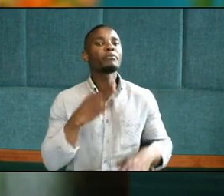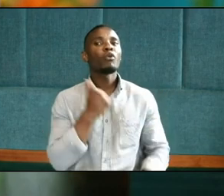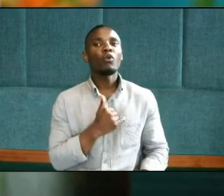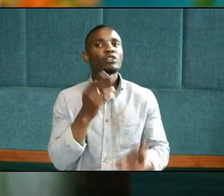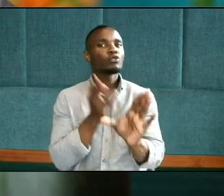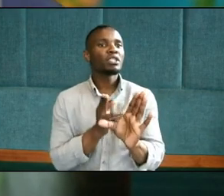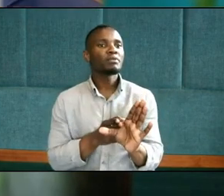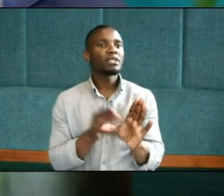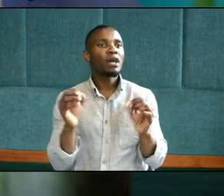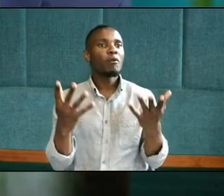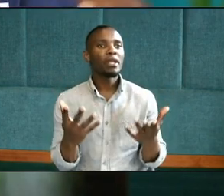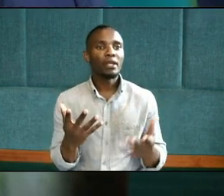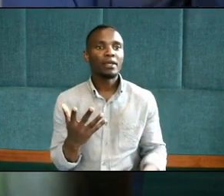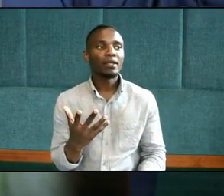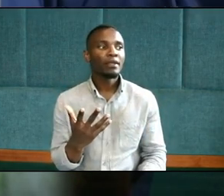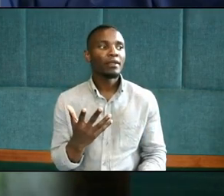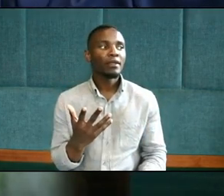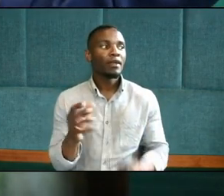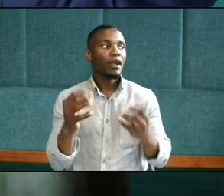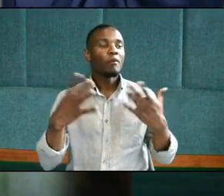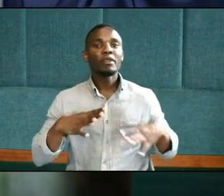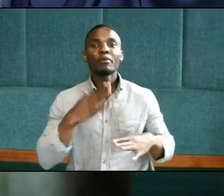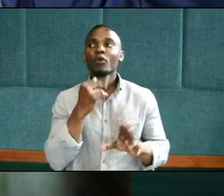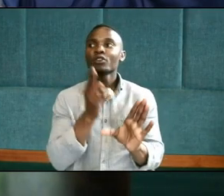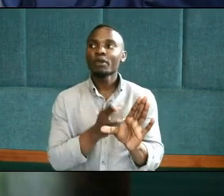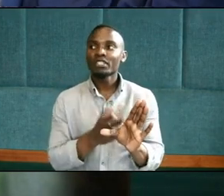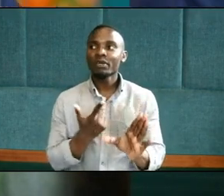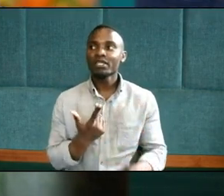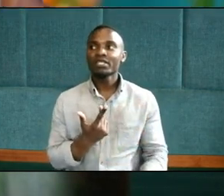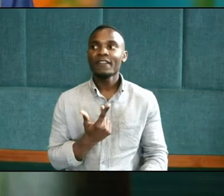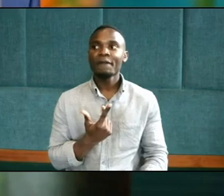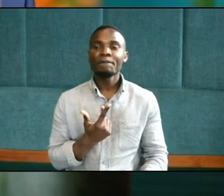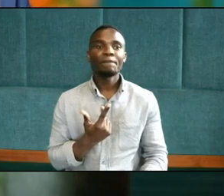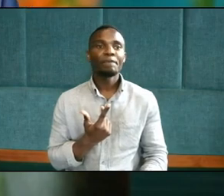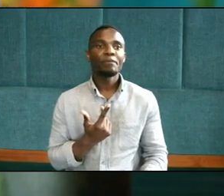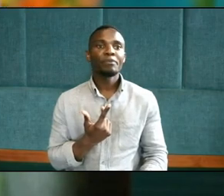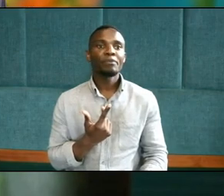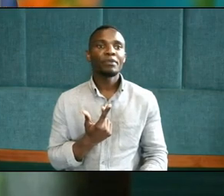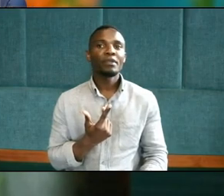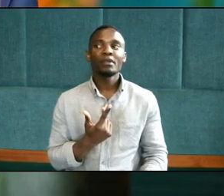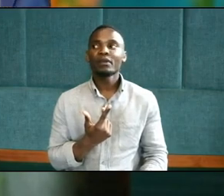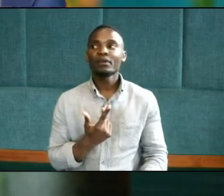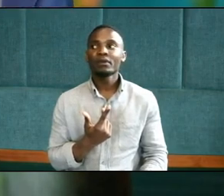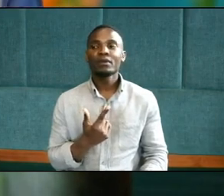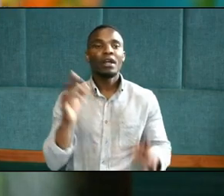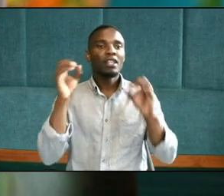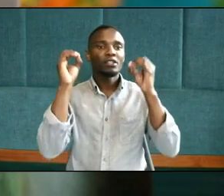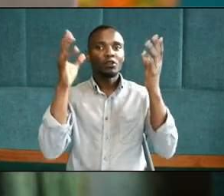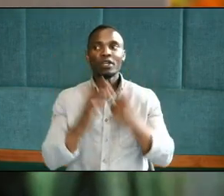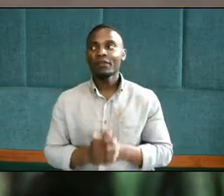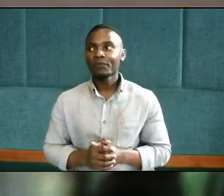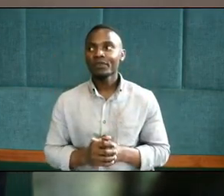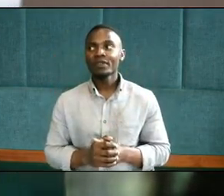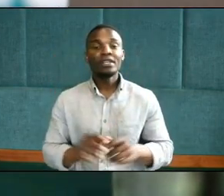involved? I want to be involved. Hallelujah. I am involved. I've gone on retirement, but I'm still involved, even in my retirement. Hallelujah. I